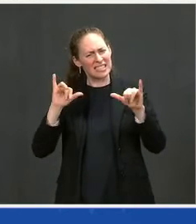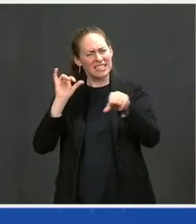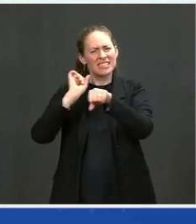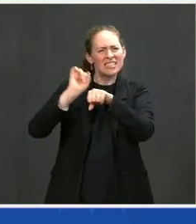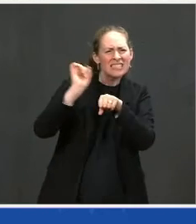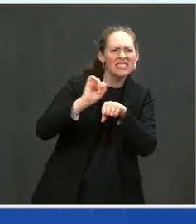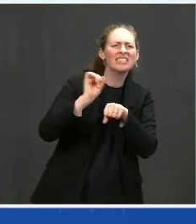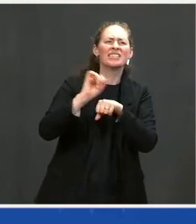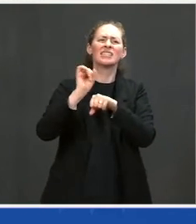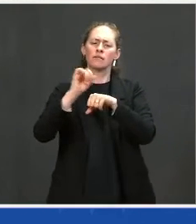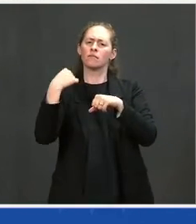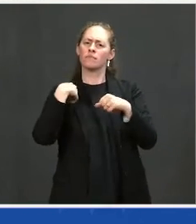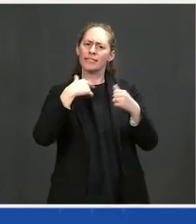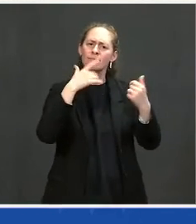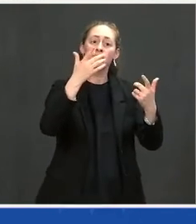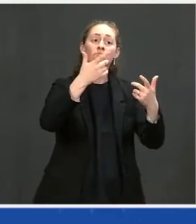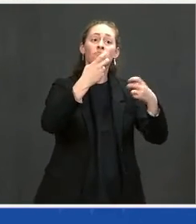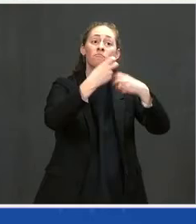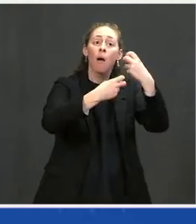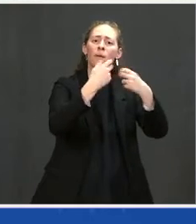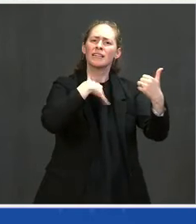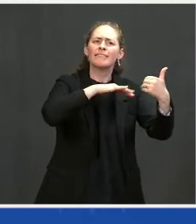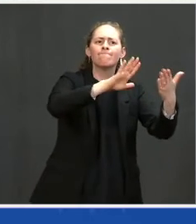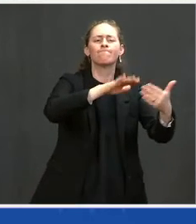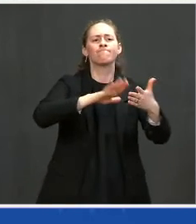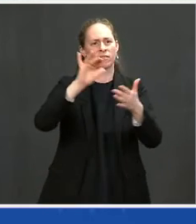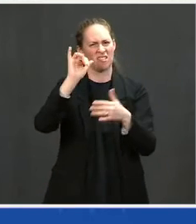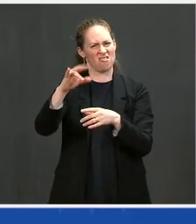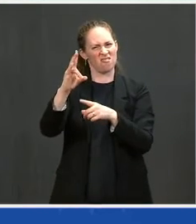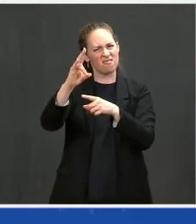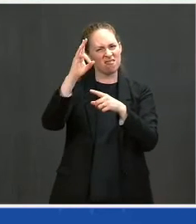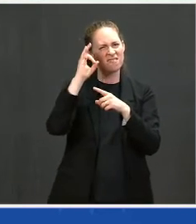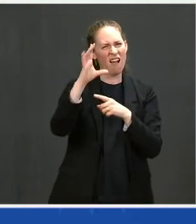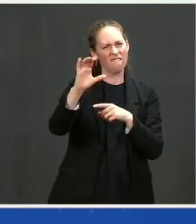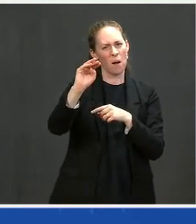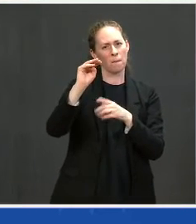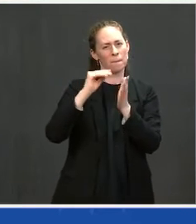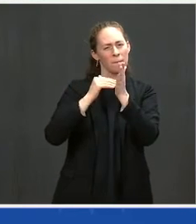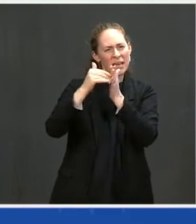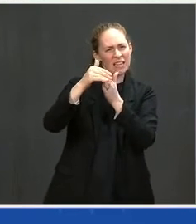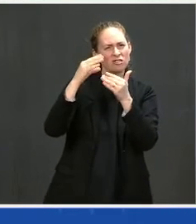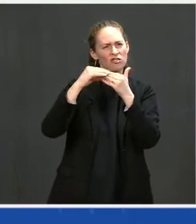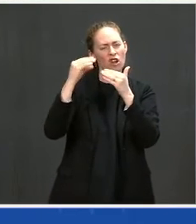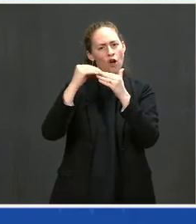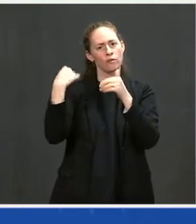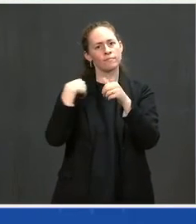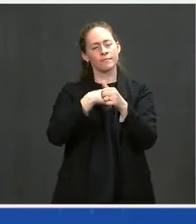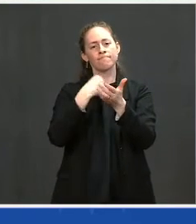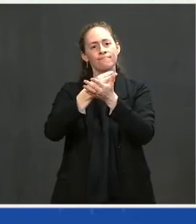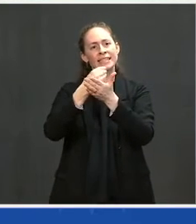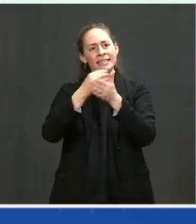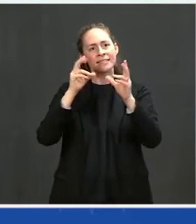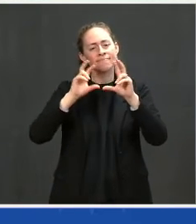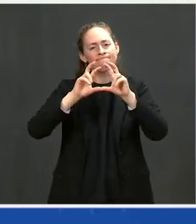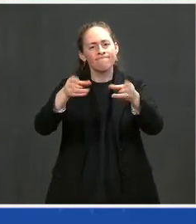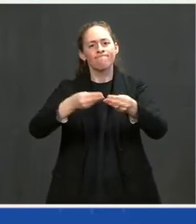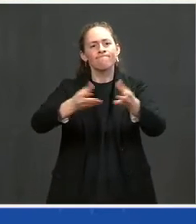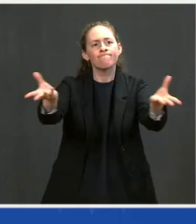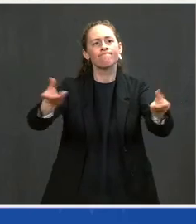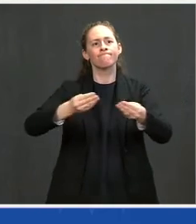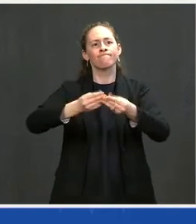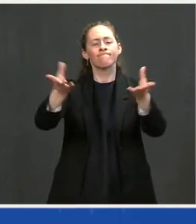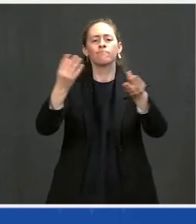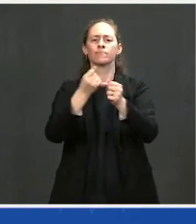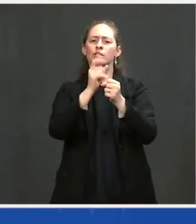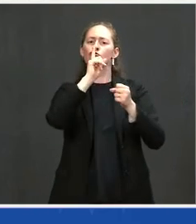that $700+ million a year to change the life and circumstances of why people leave in the first place. That mother